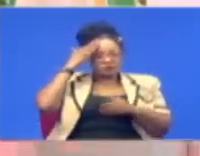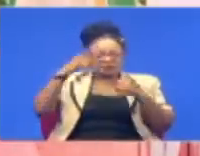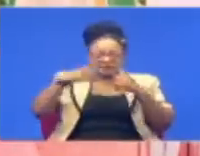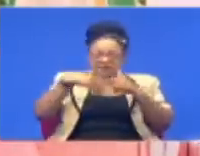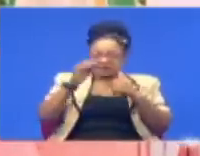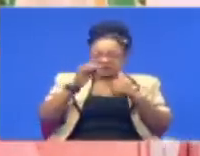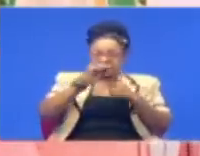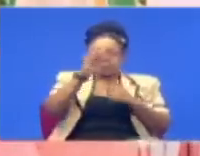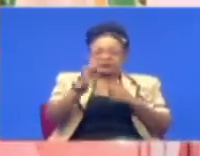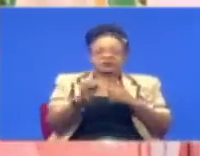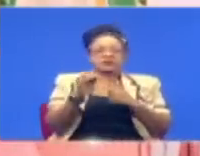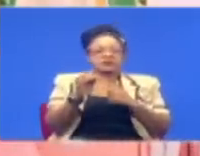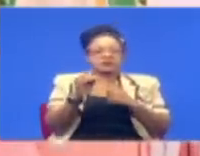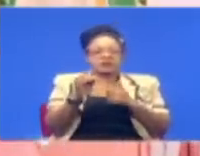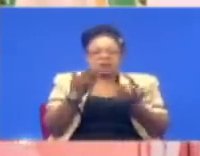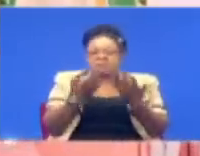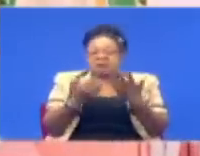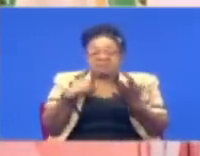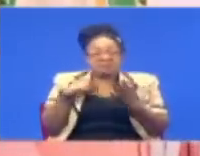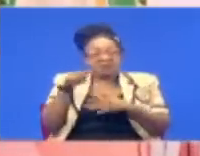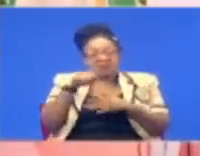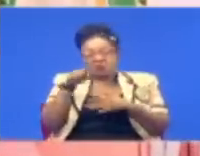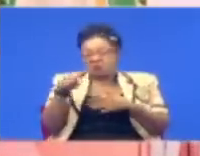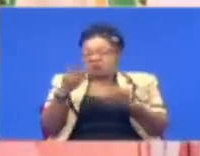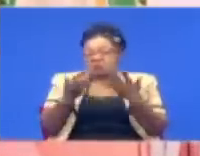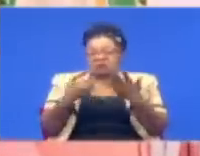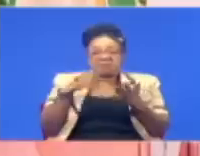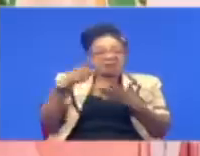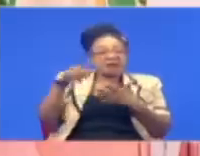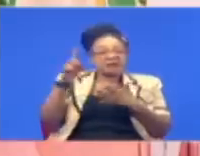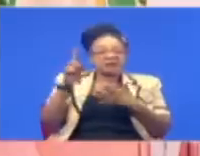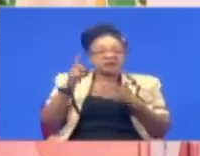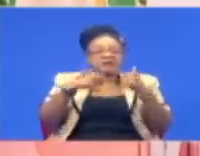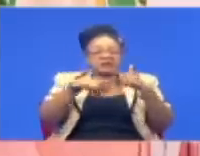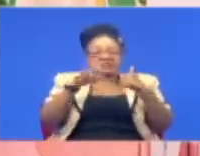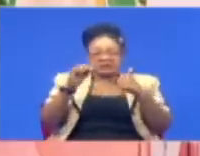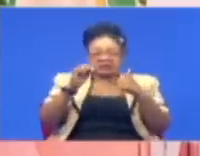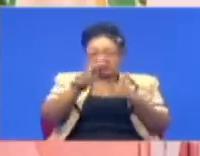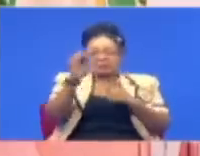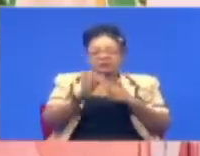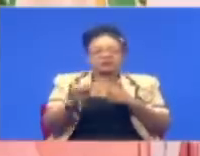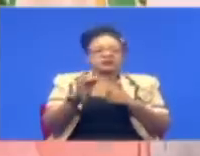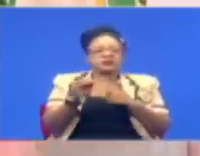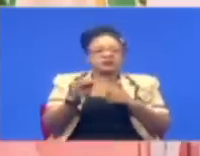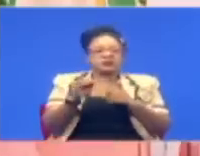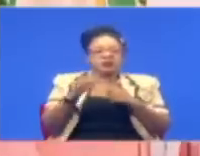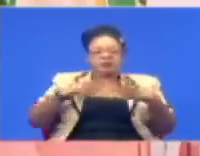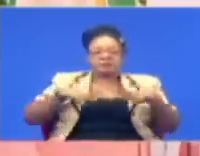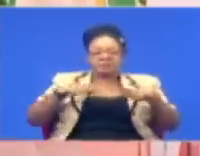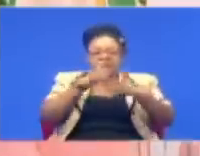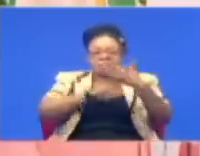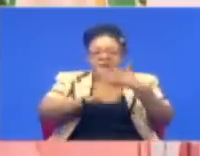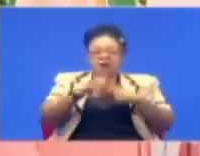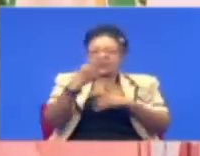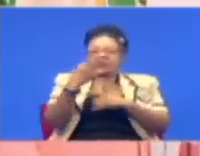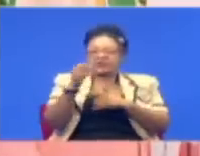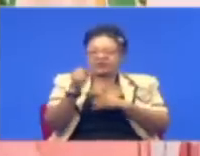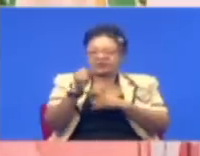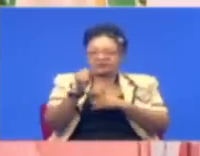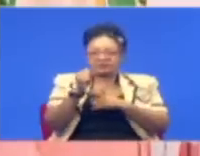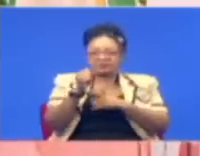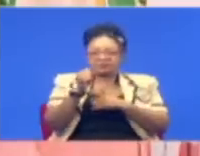60%, and maybe I'm wrong, maybe I'm right, 60% will be young people under the age of 35. In